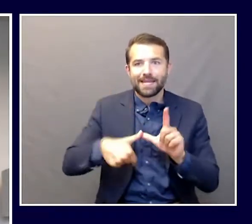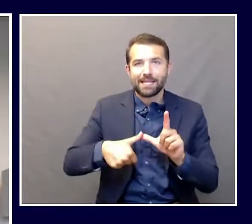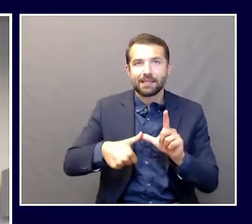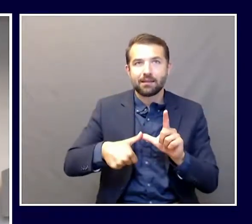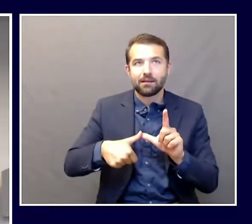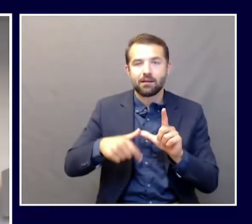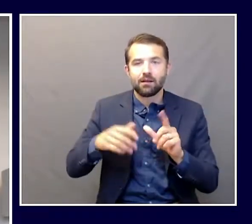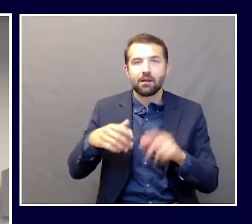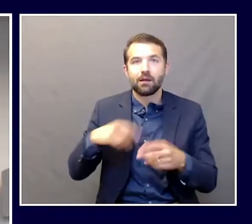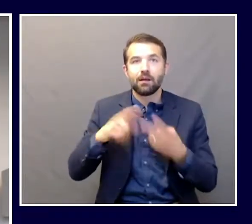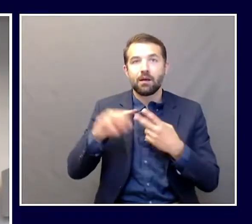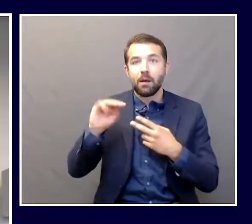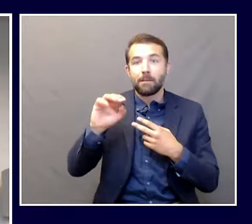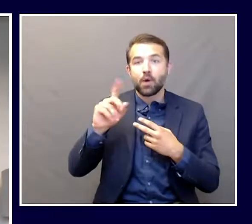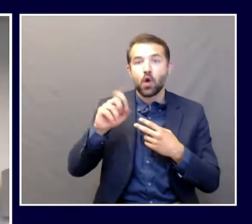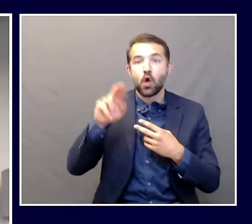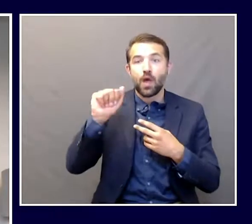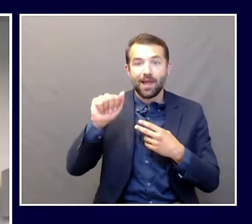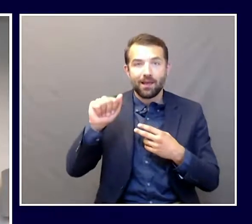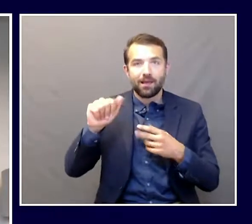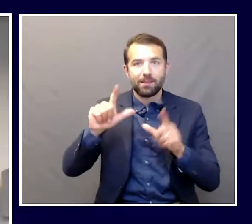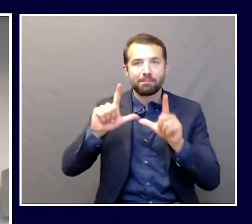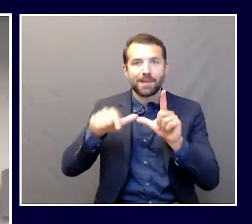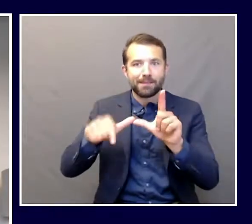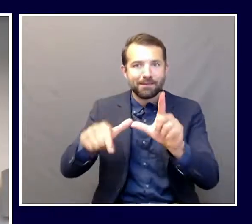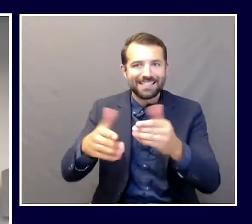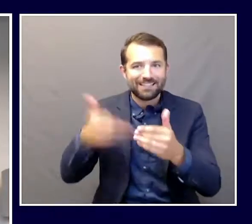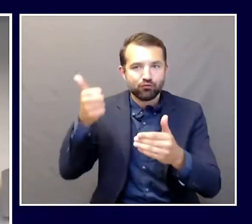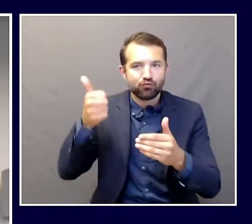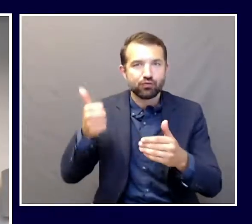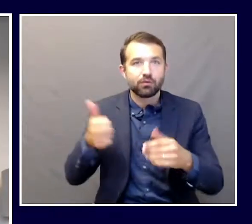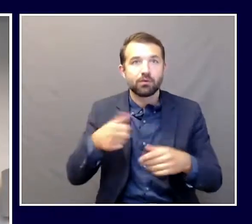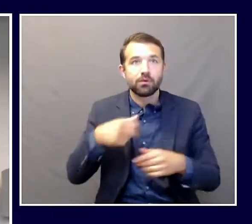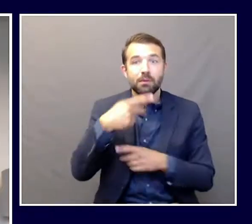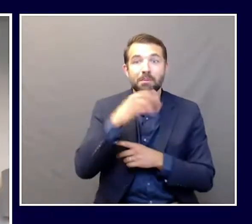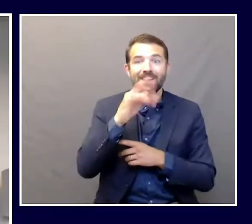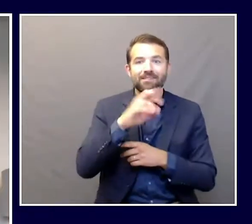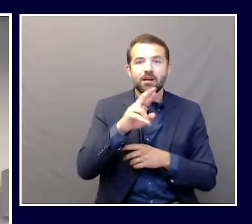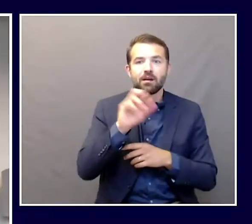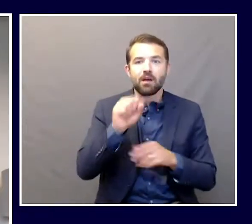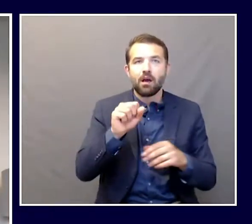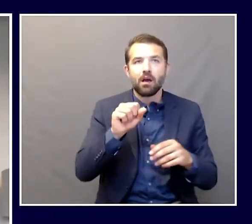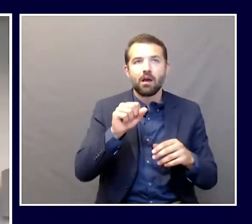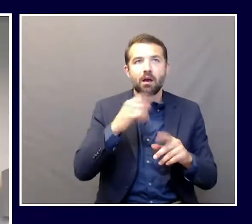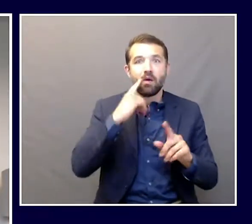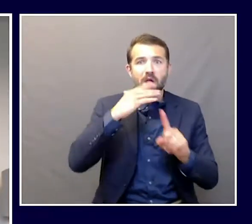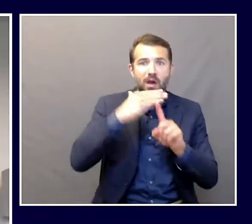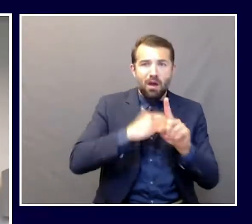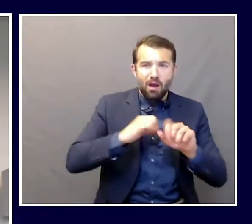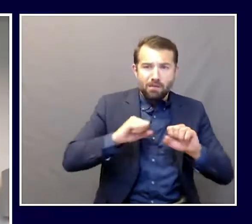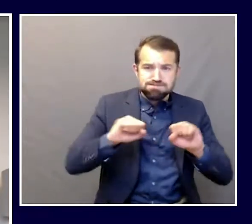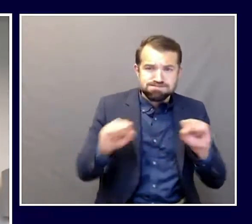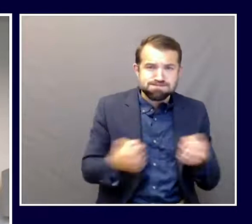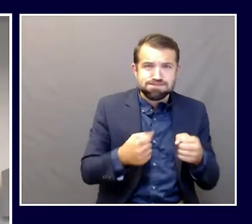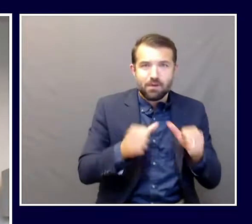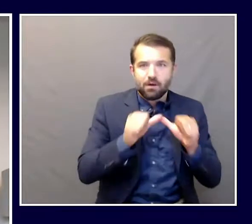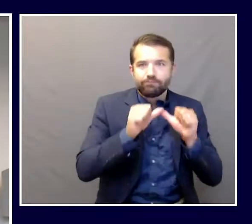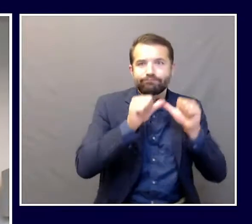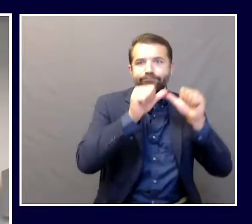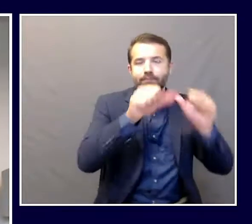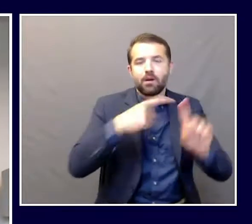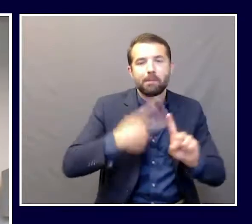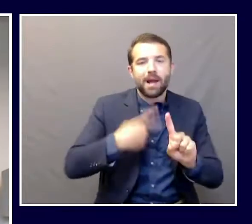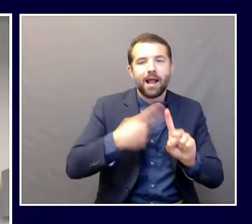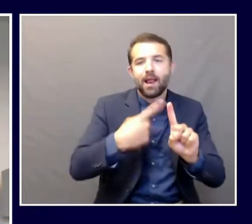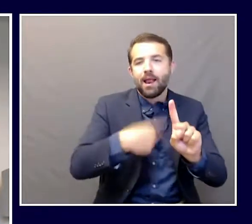cold environment for several weeks and months. All right, thanks. And then switching gears, Emily brought up earlier